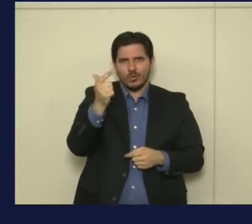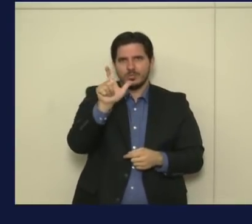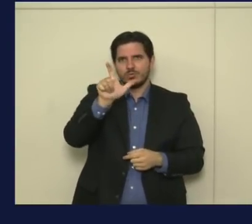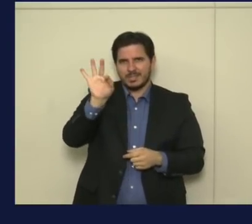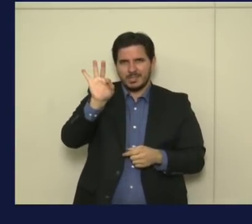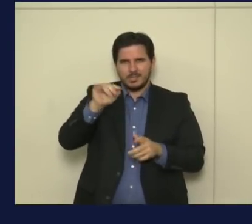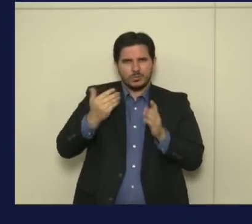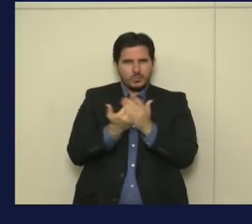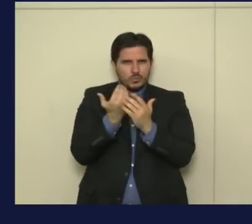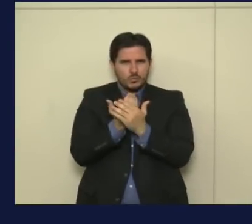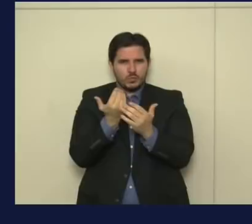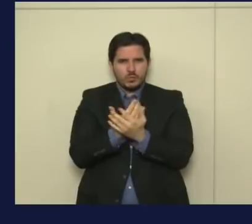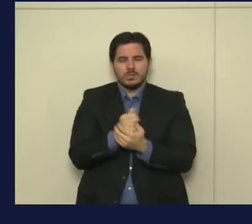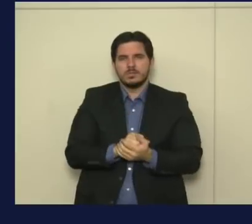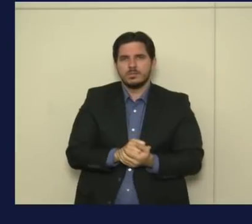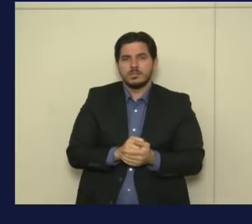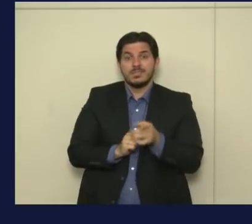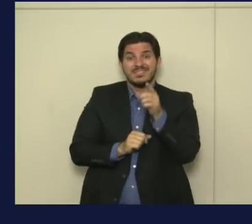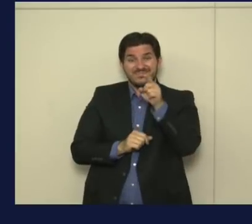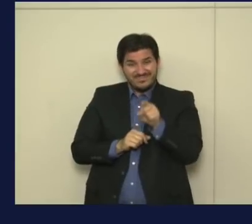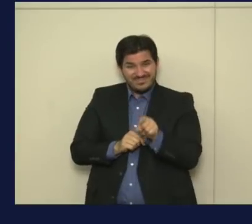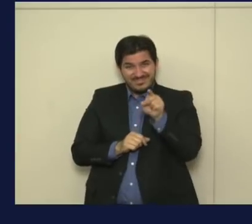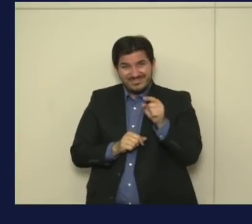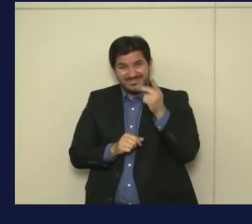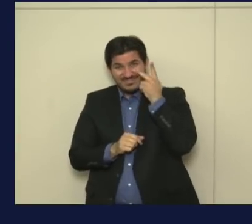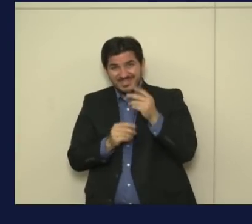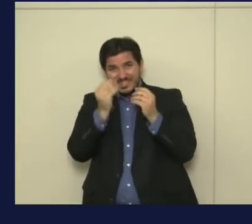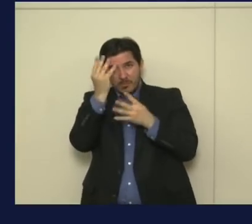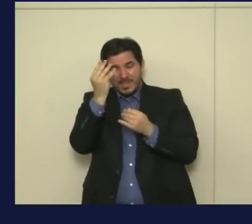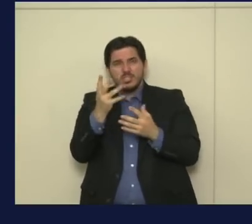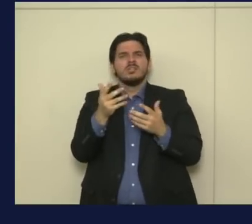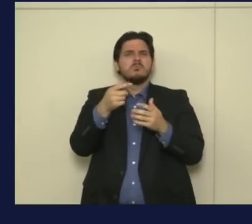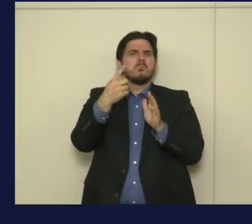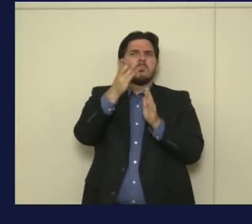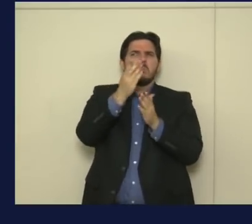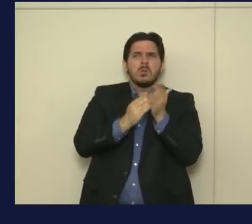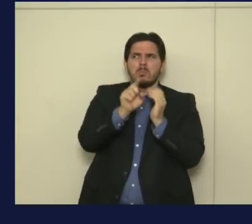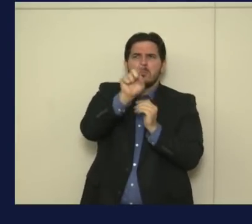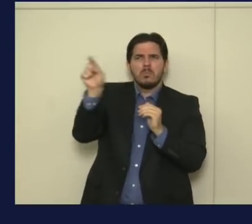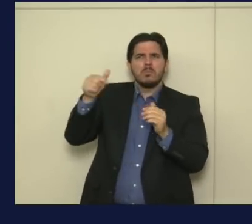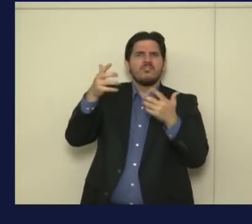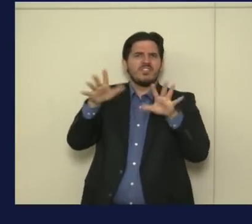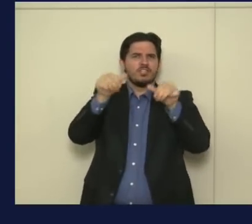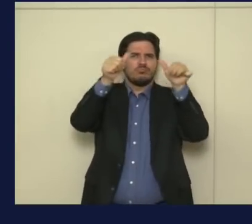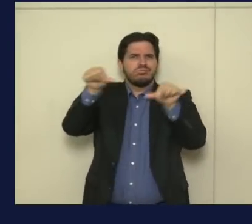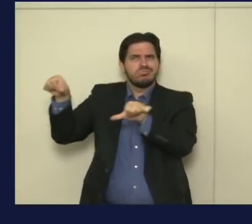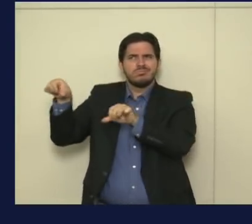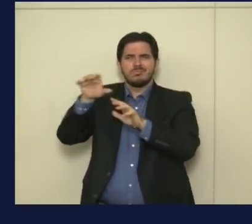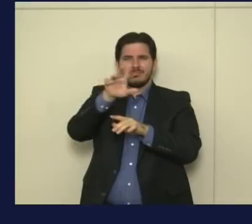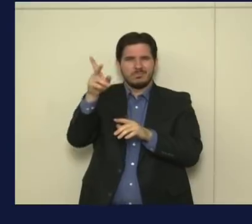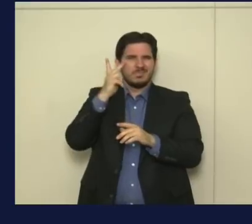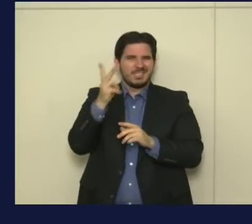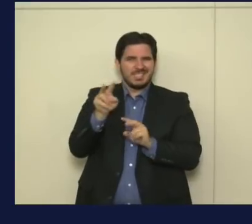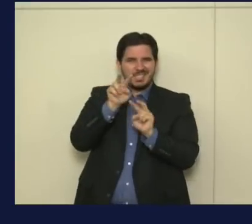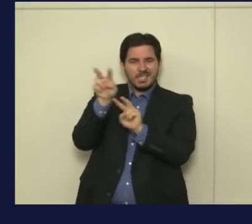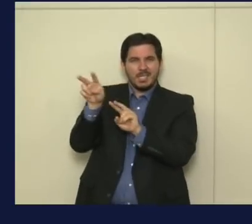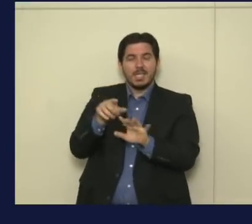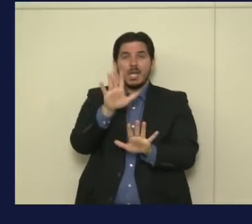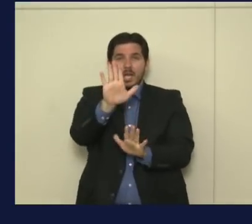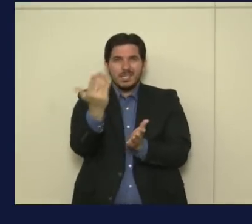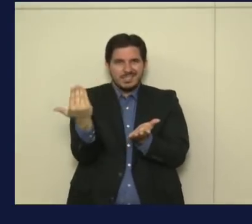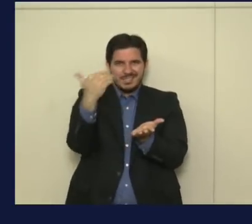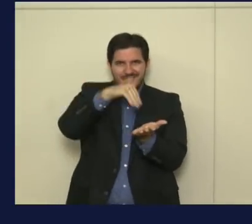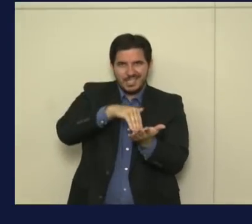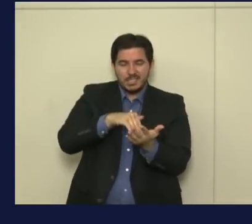of this information's already has been made available. And I want to just reiterate. Houses of worship may